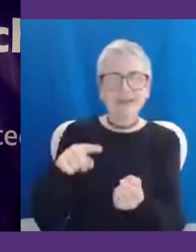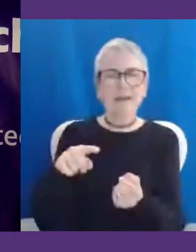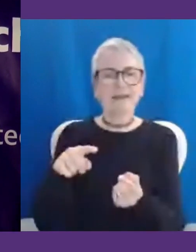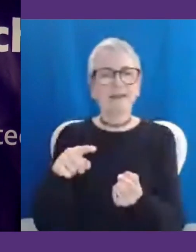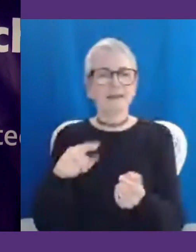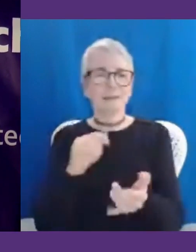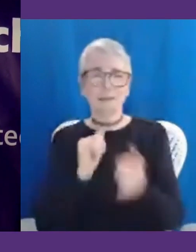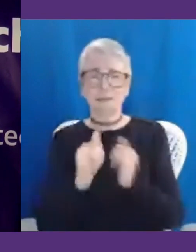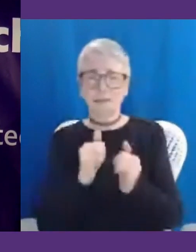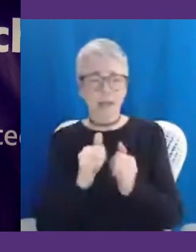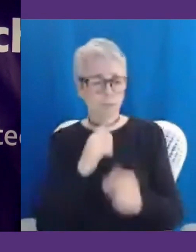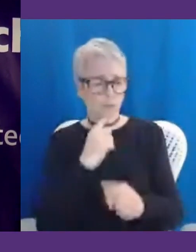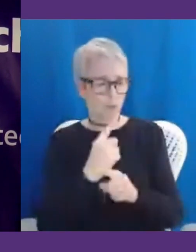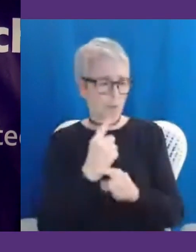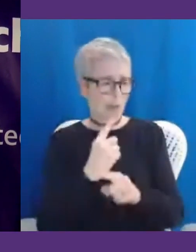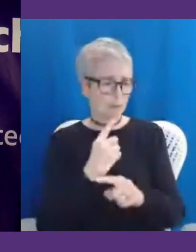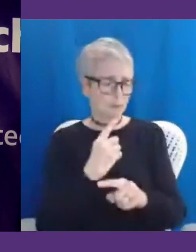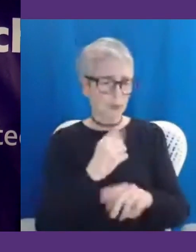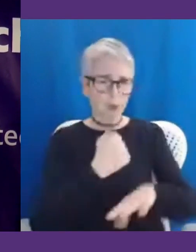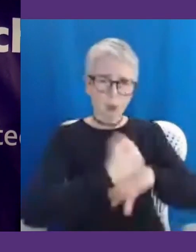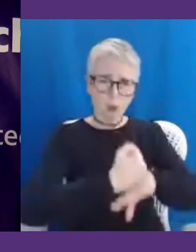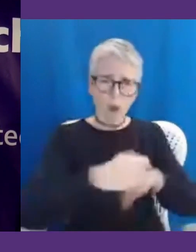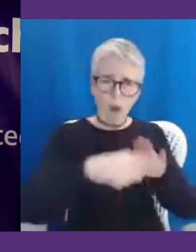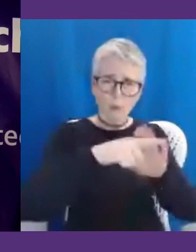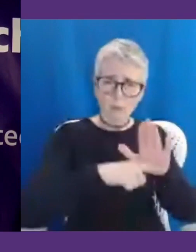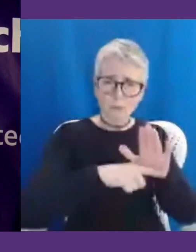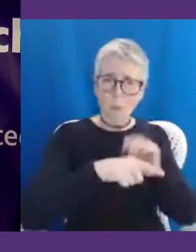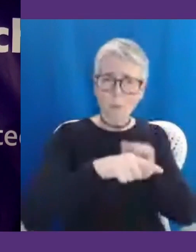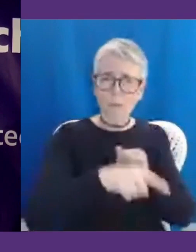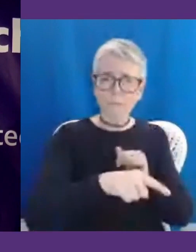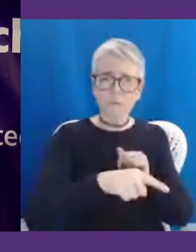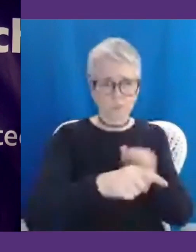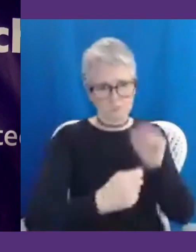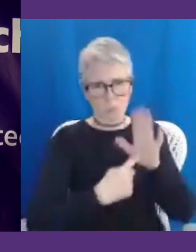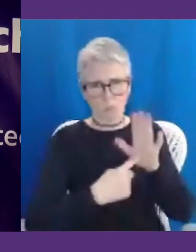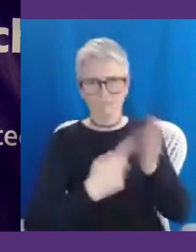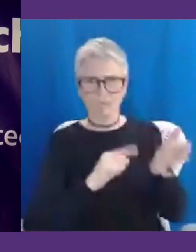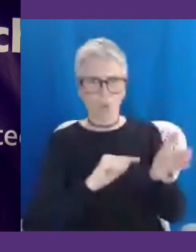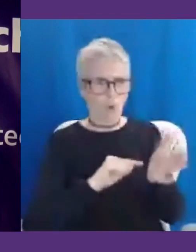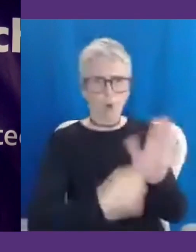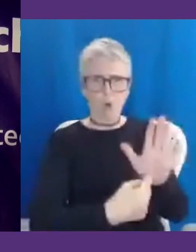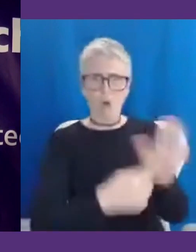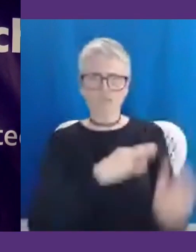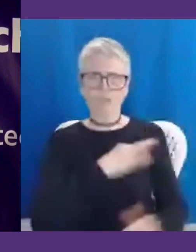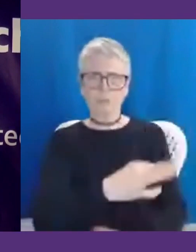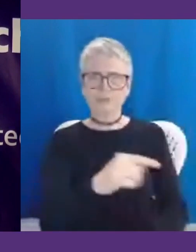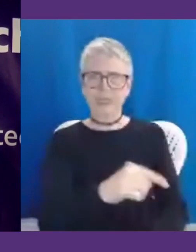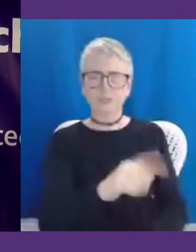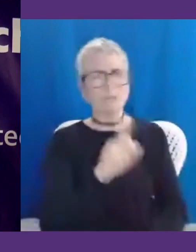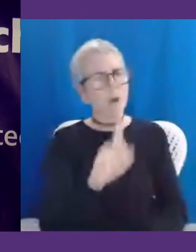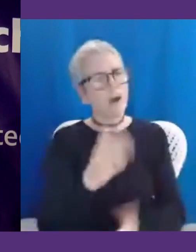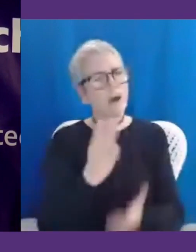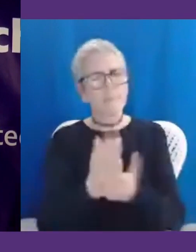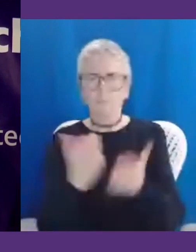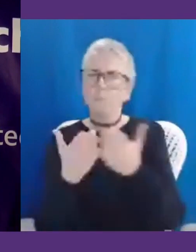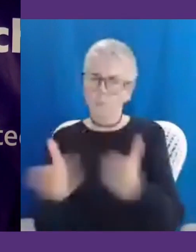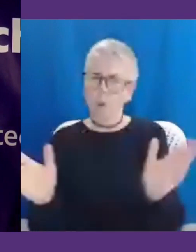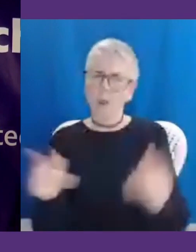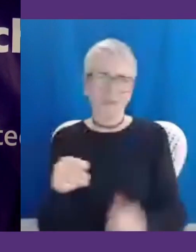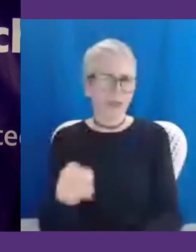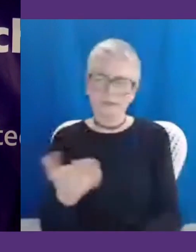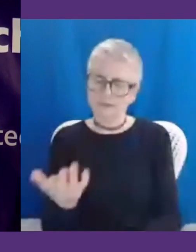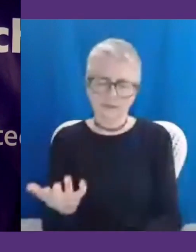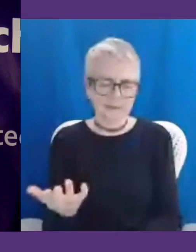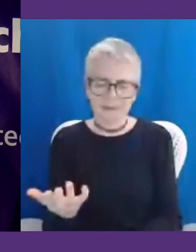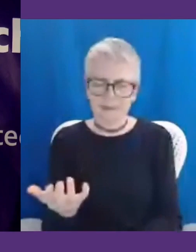be in representation, but way beyond that in terms of people's experience of working within different media and different